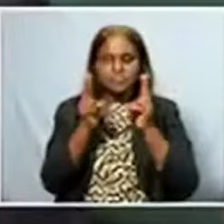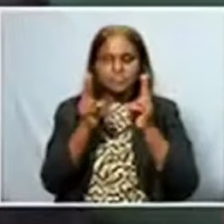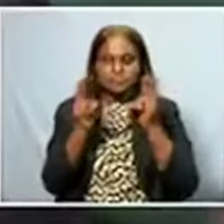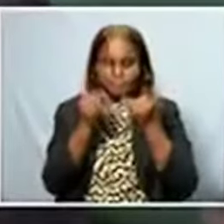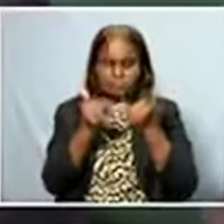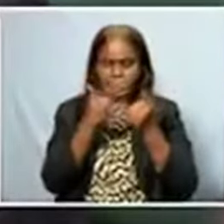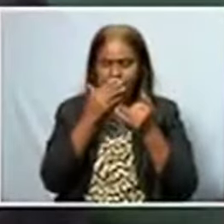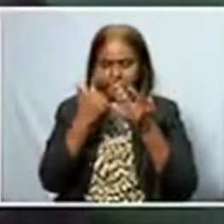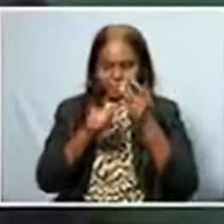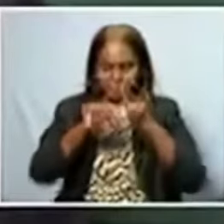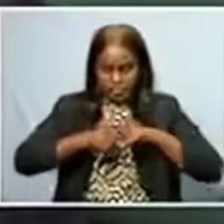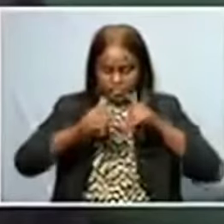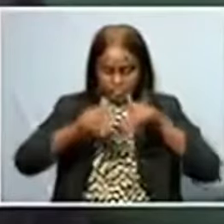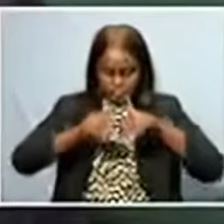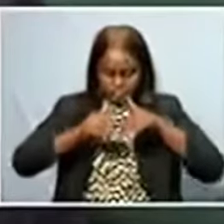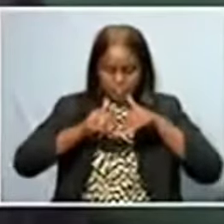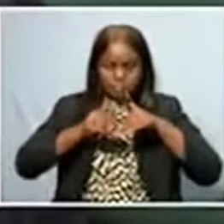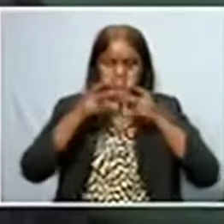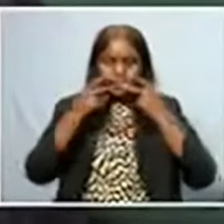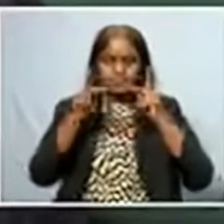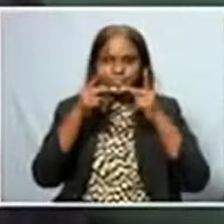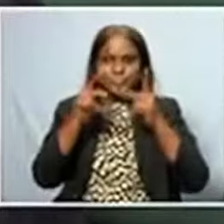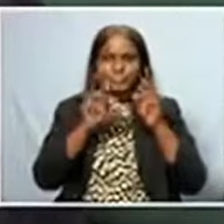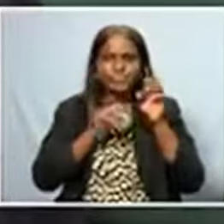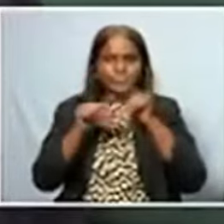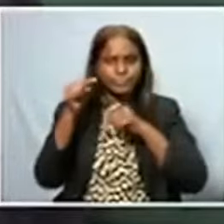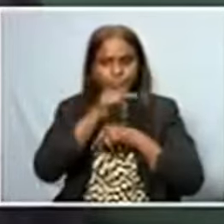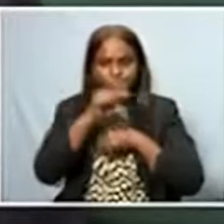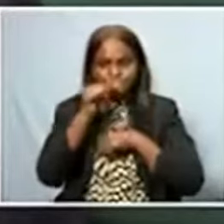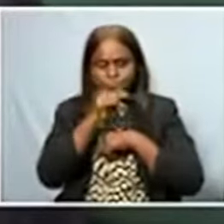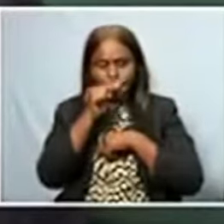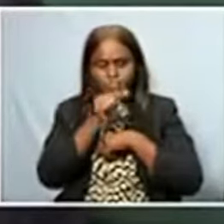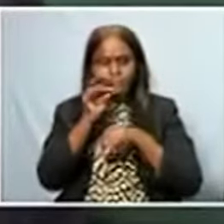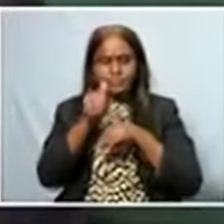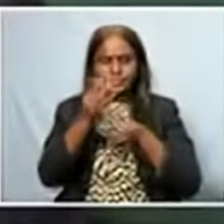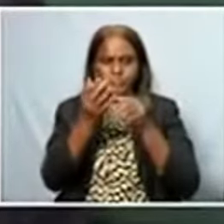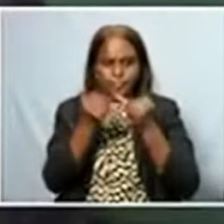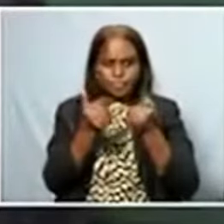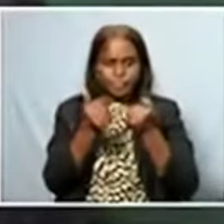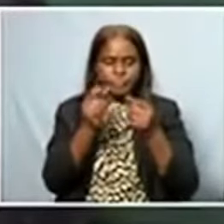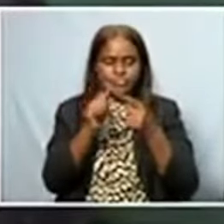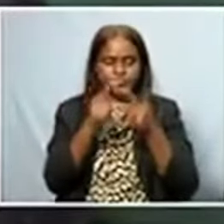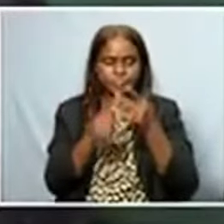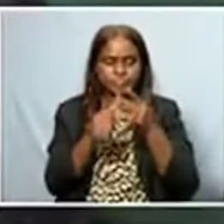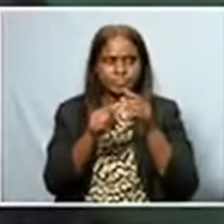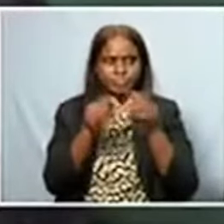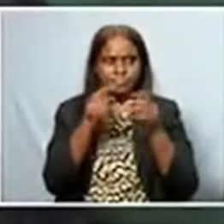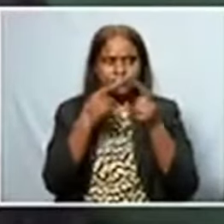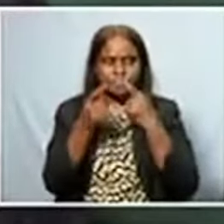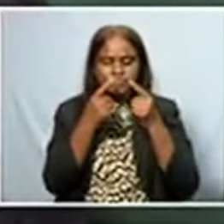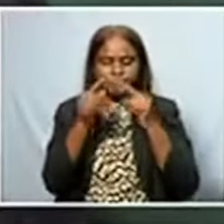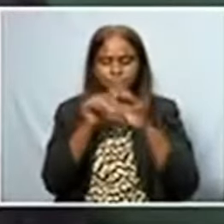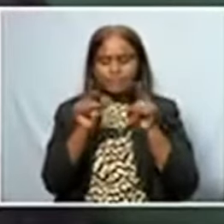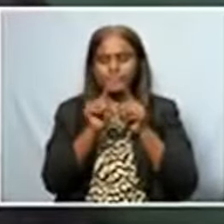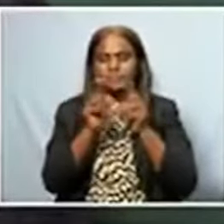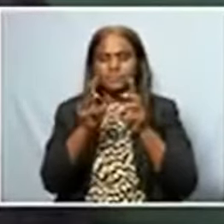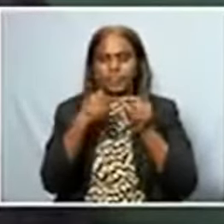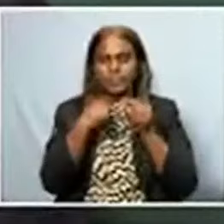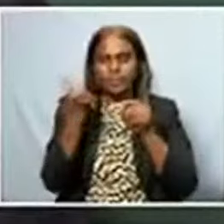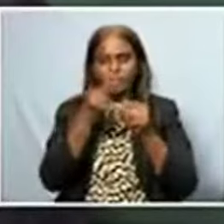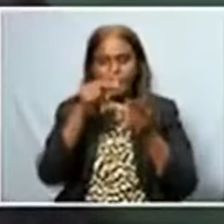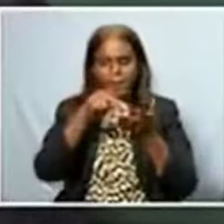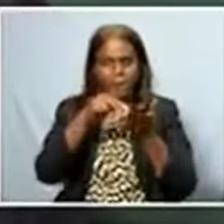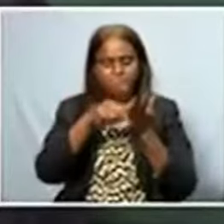so we should avoid misleading the public. If you wanted to go that route, our